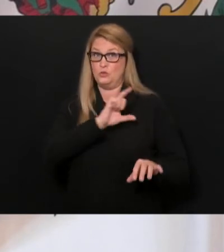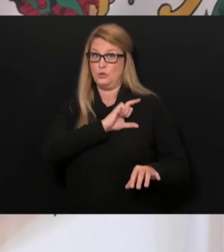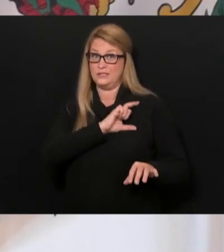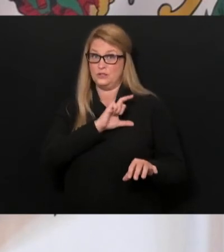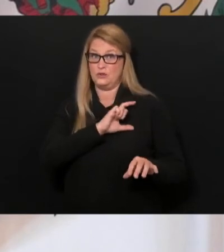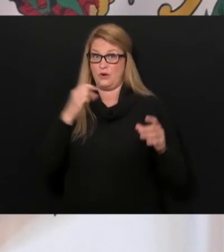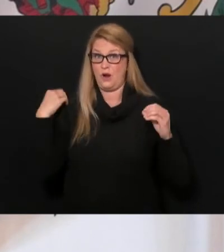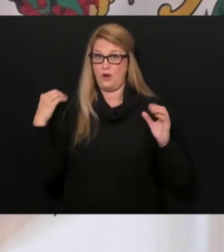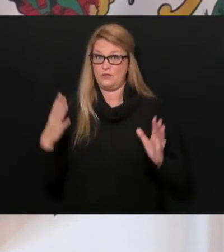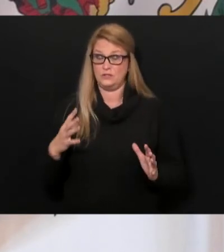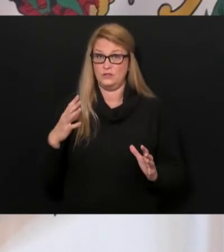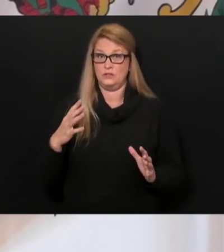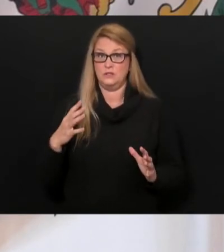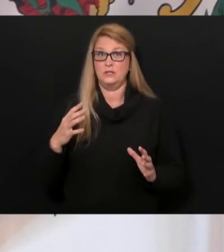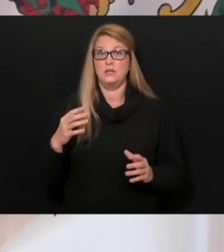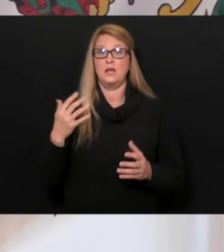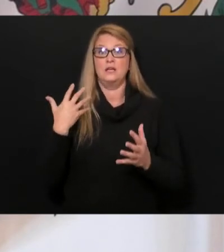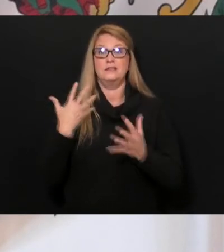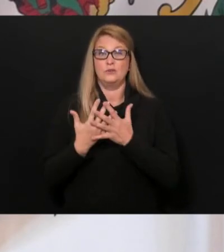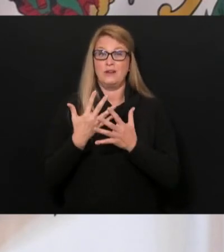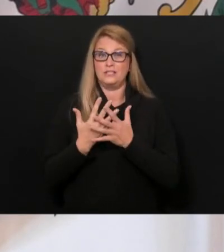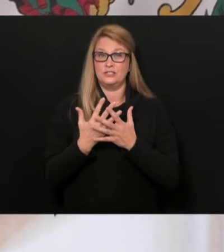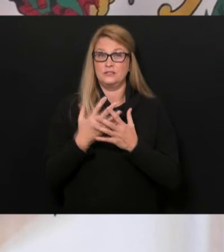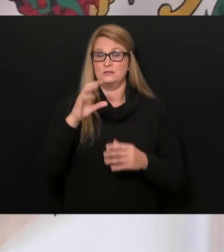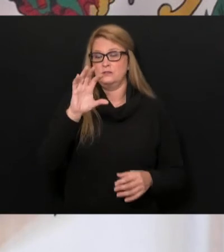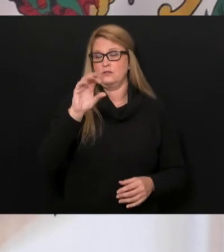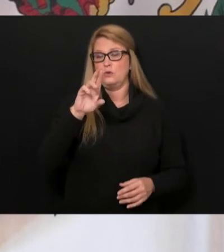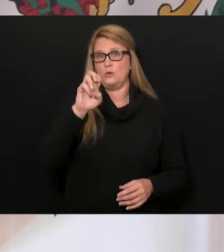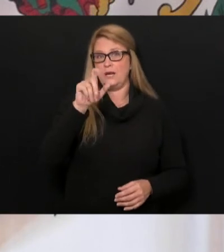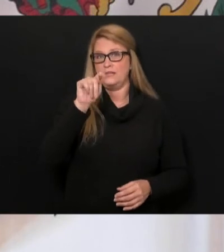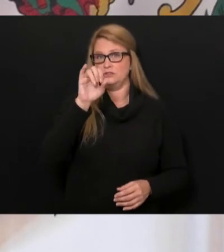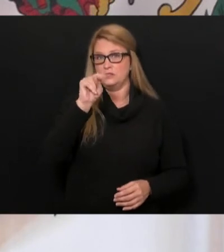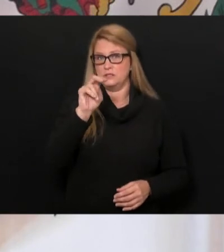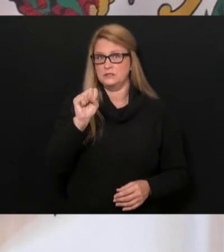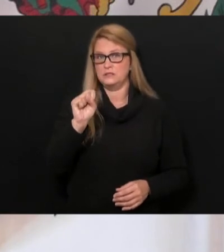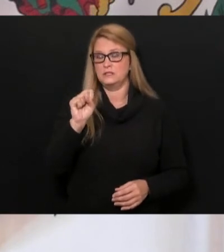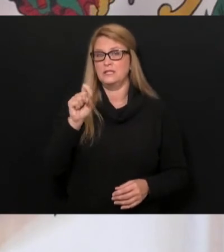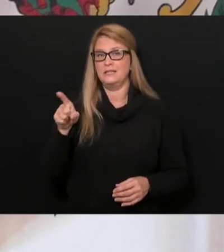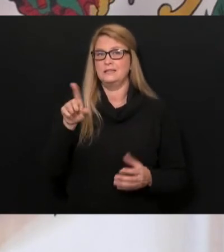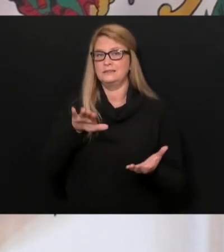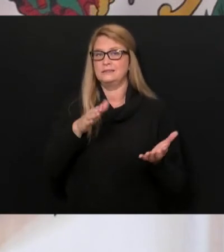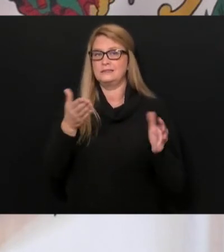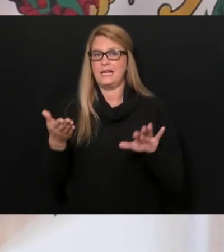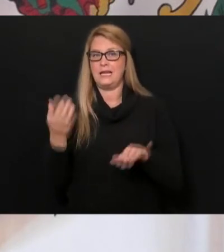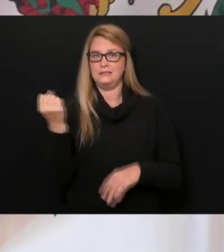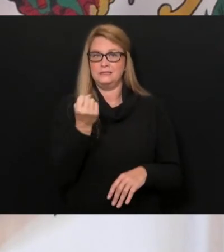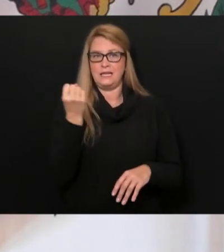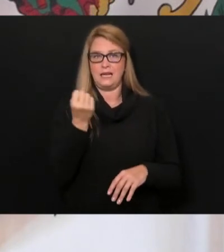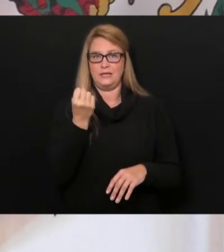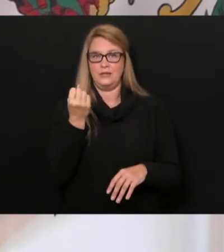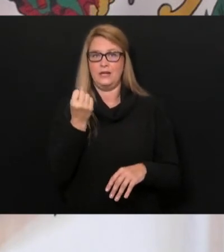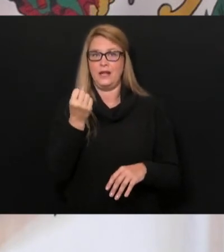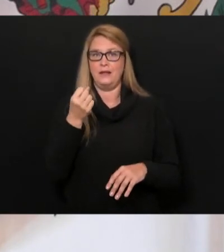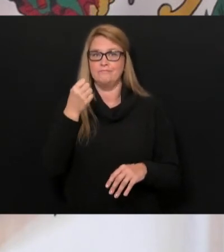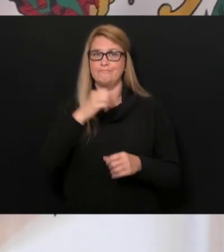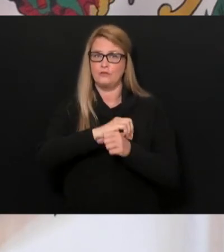A veteran officer with the West Virginia Division of Corrections and Rehabilitation died Saturday while under treatment for COVID.